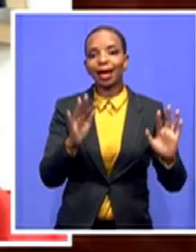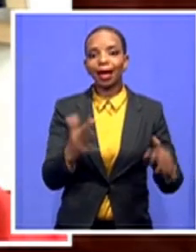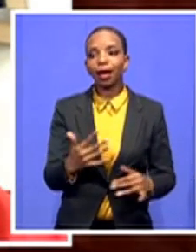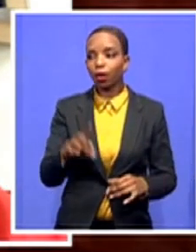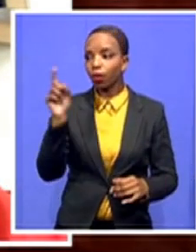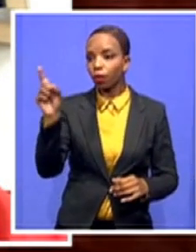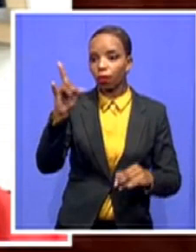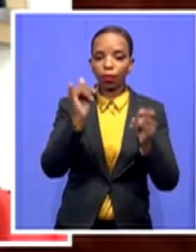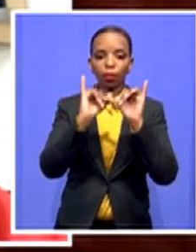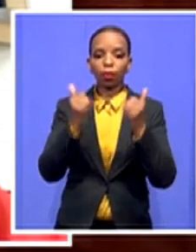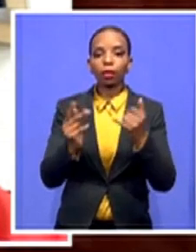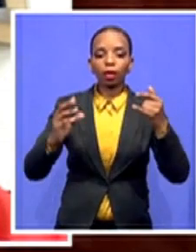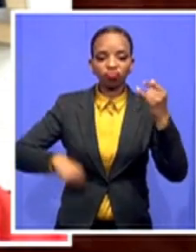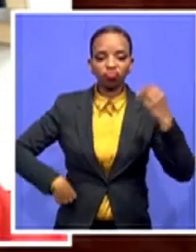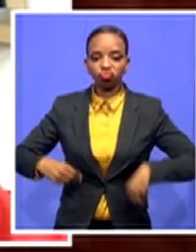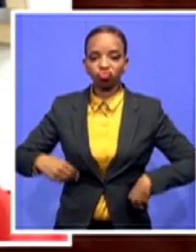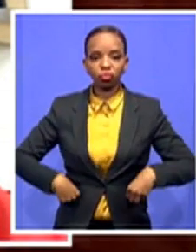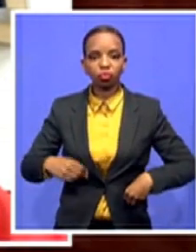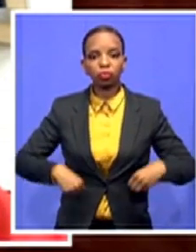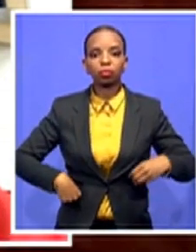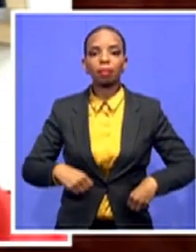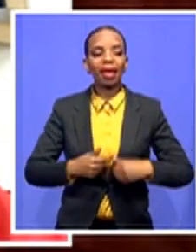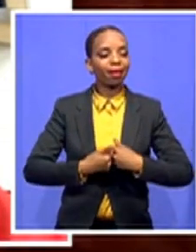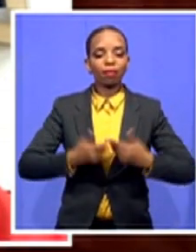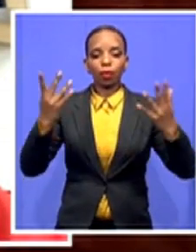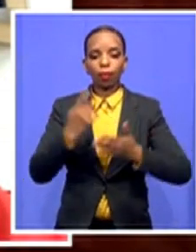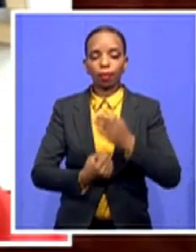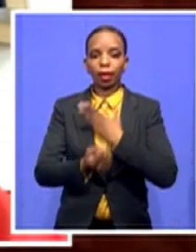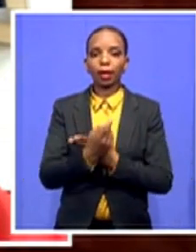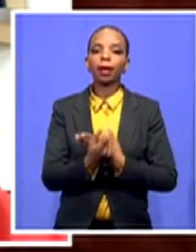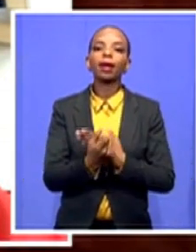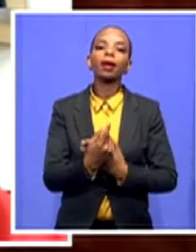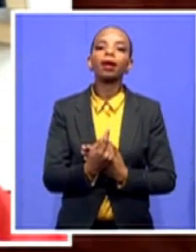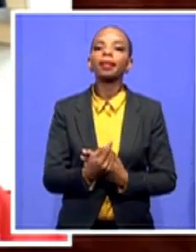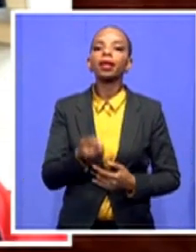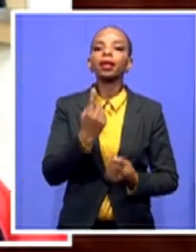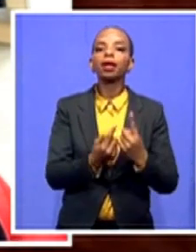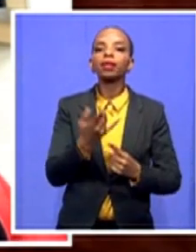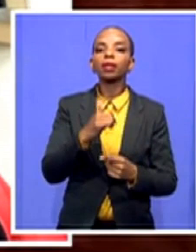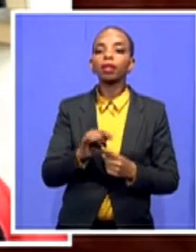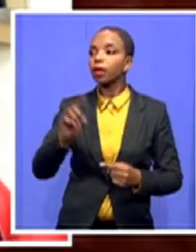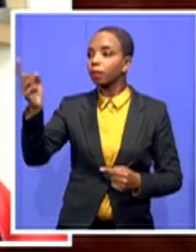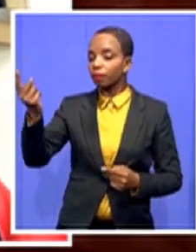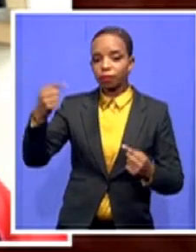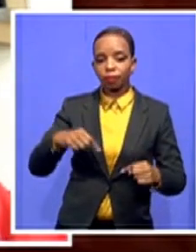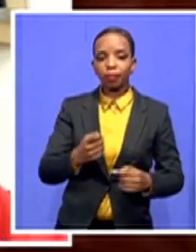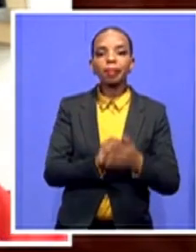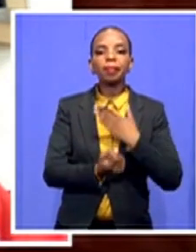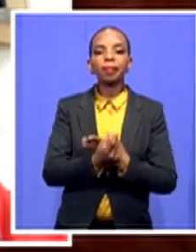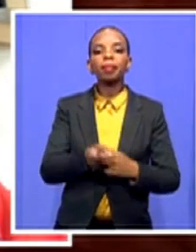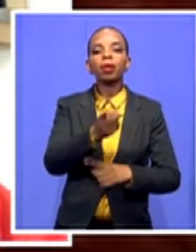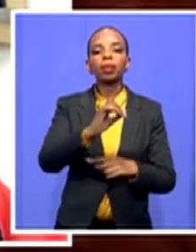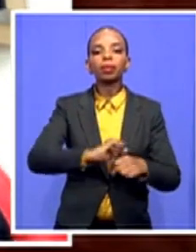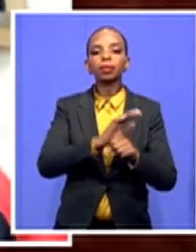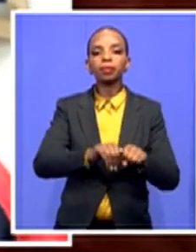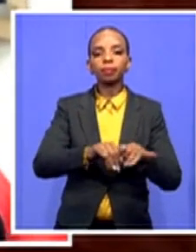of this greatest pandemic to visit South Africa in the recent years, the coronavirus. Now, in the United States,